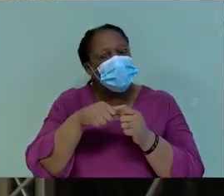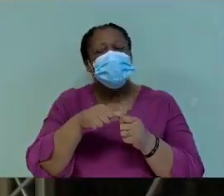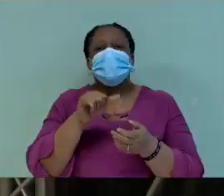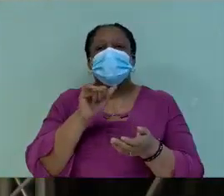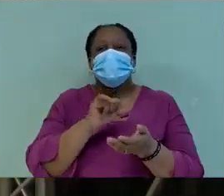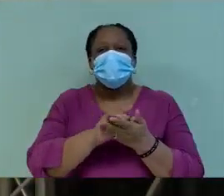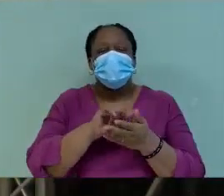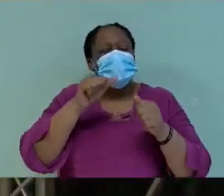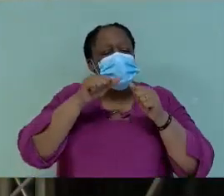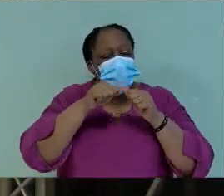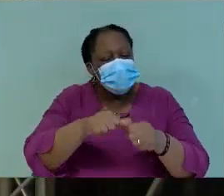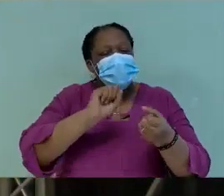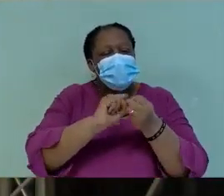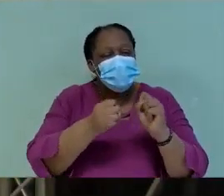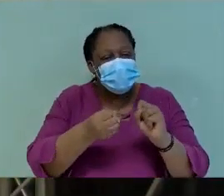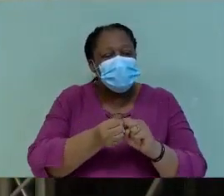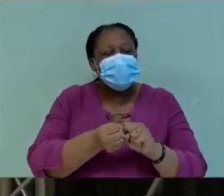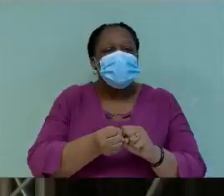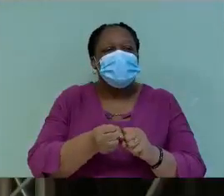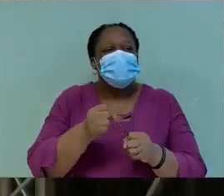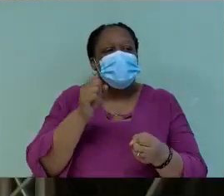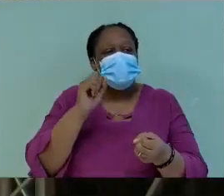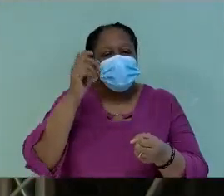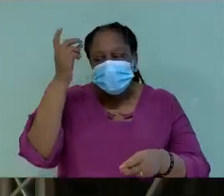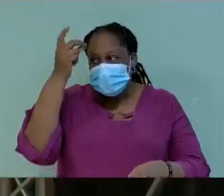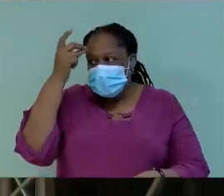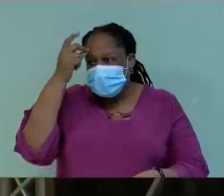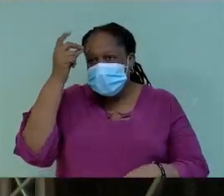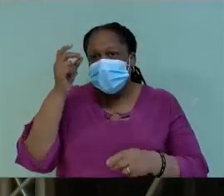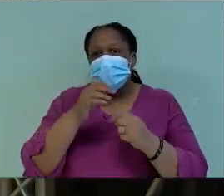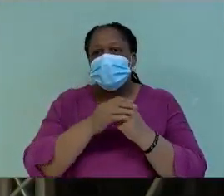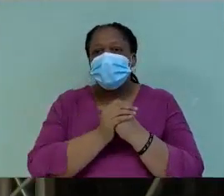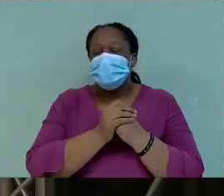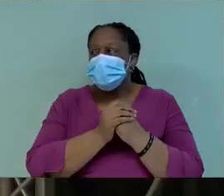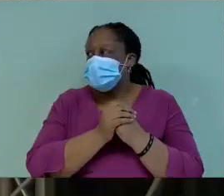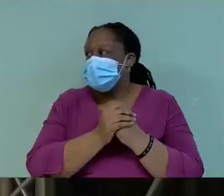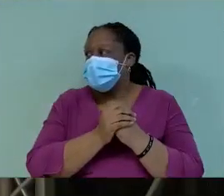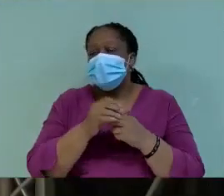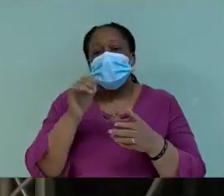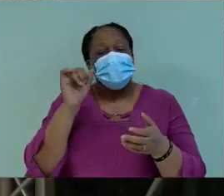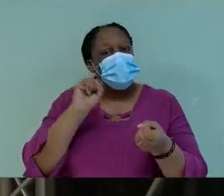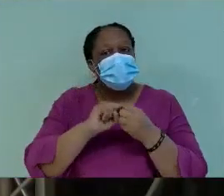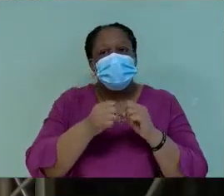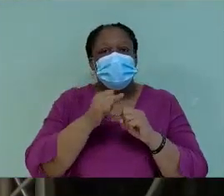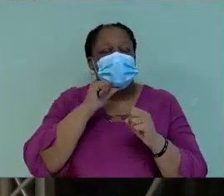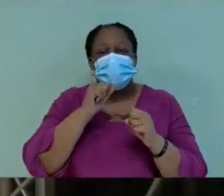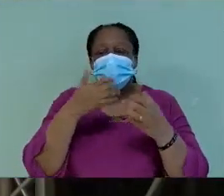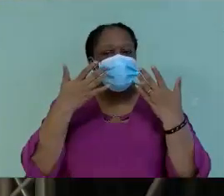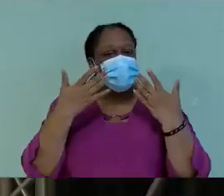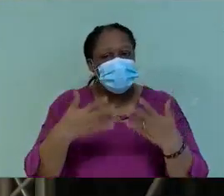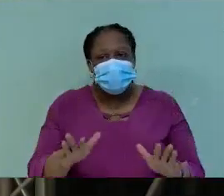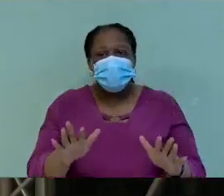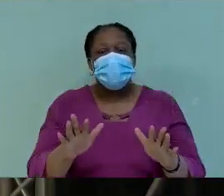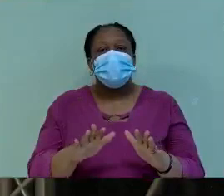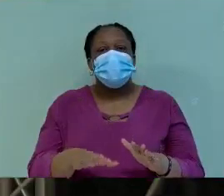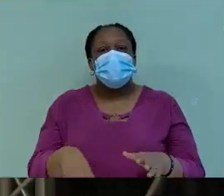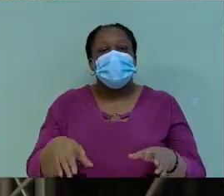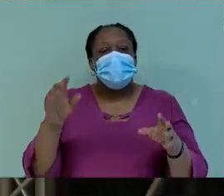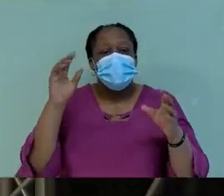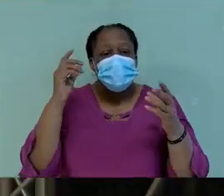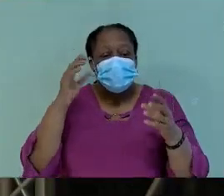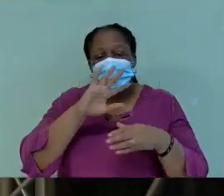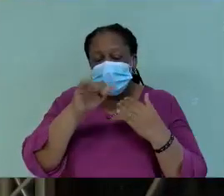are still fighting against a highly contagious virus. This battle is not over. This battle requires